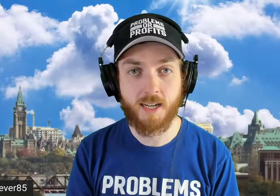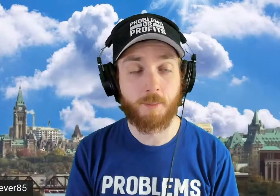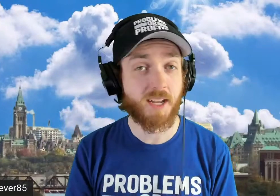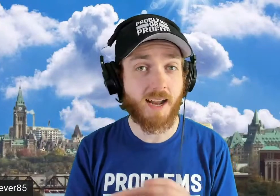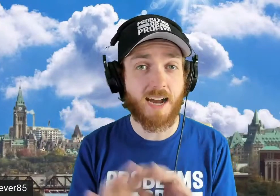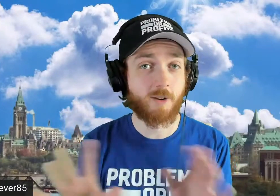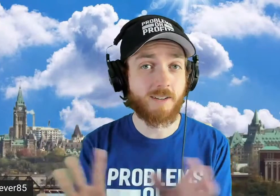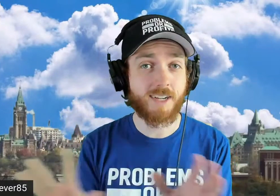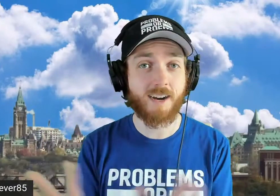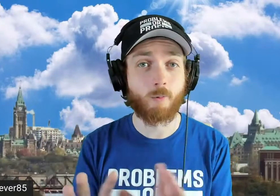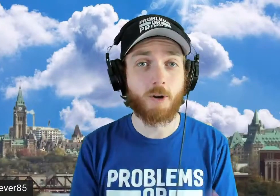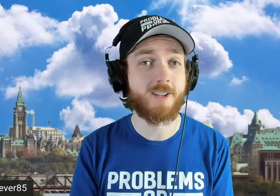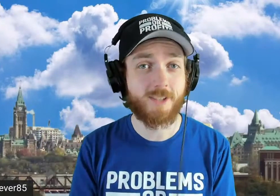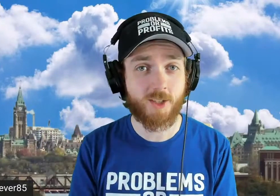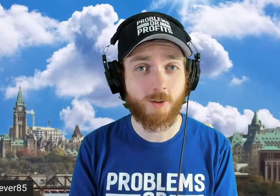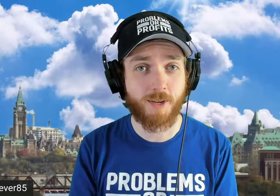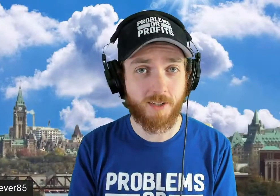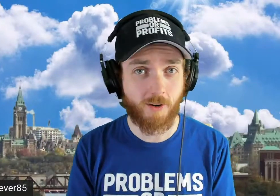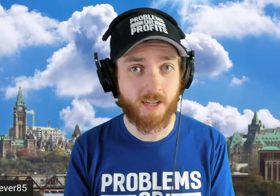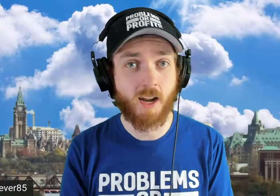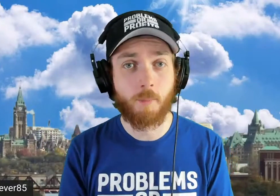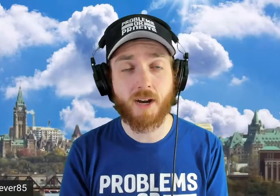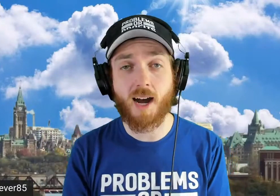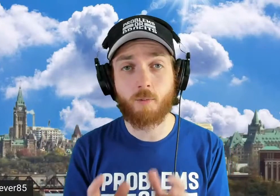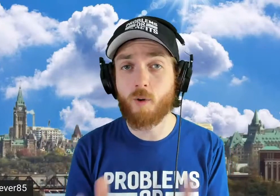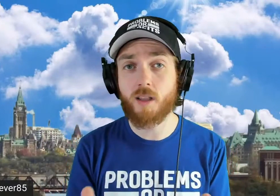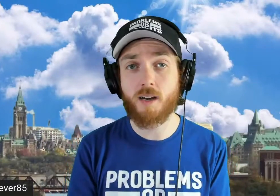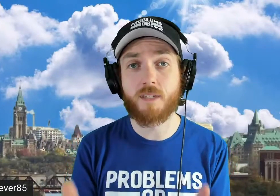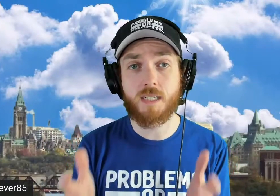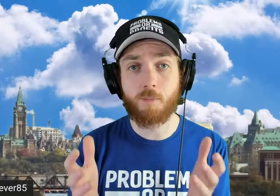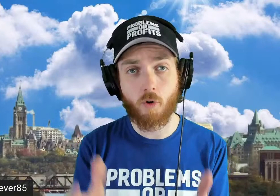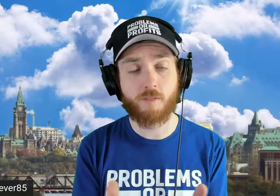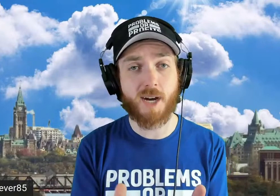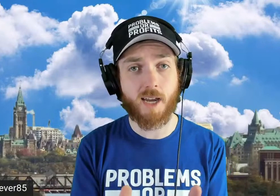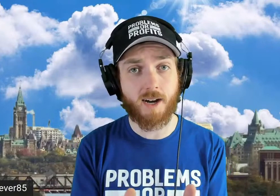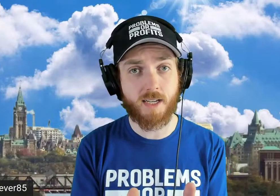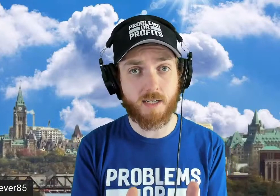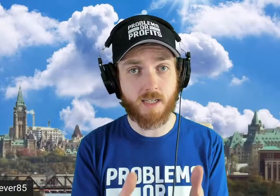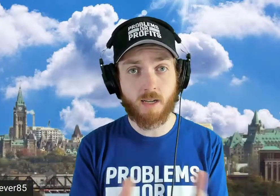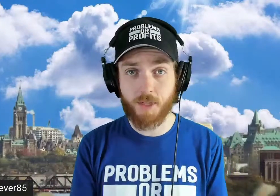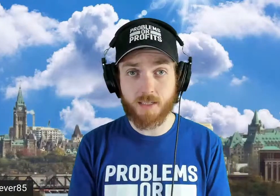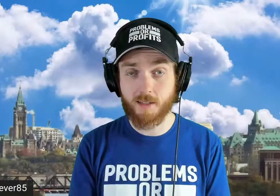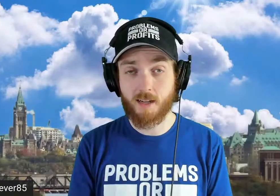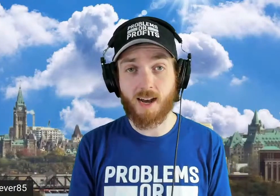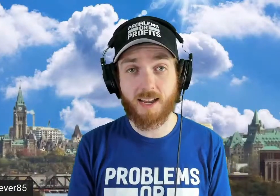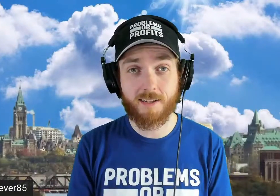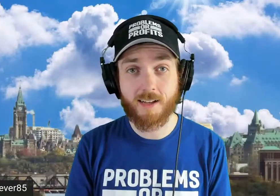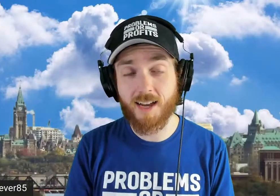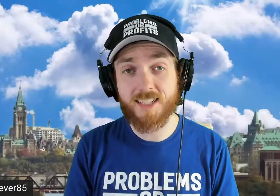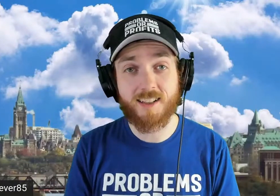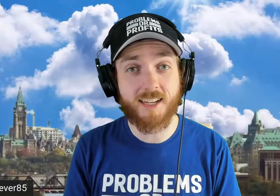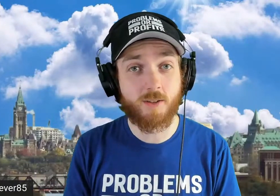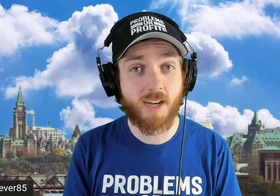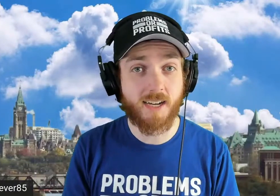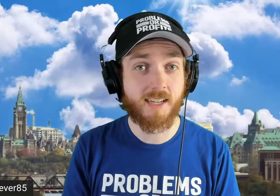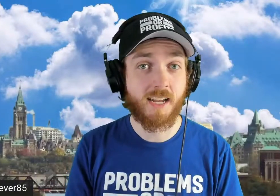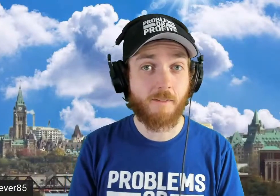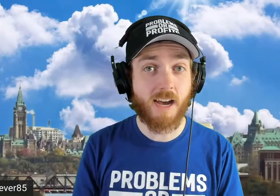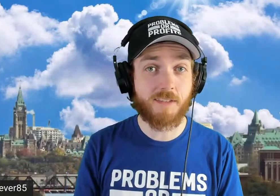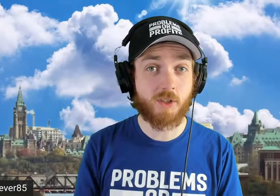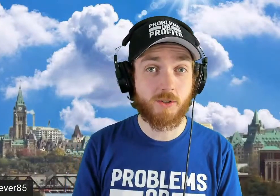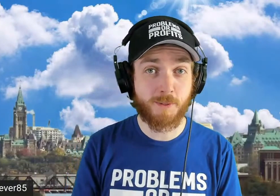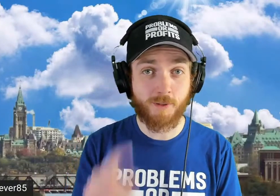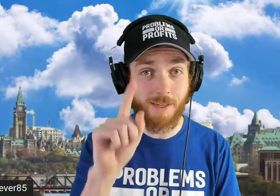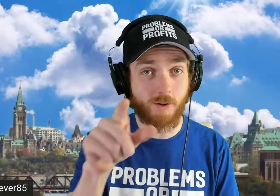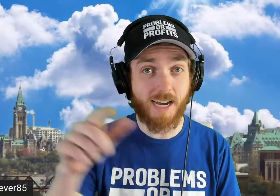$10. But again, I don't even care where you get your Bitcoin, but I would love to see more of my audience because I actually like you guys. If